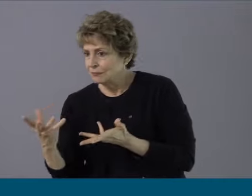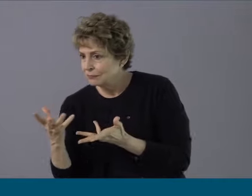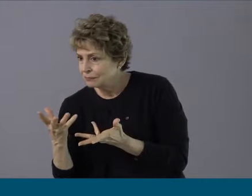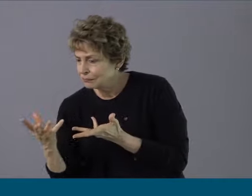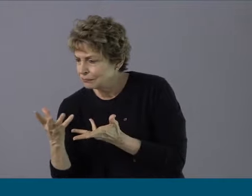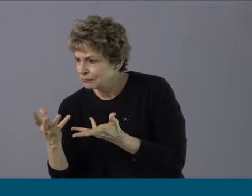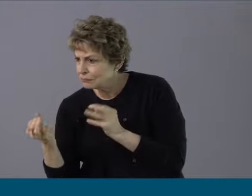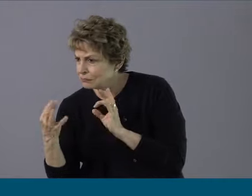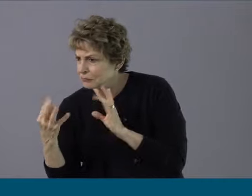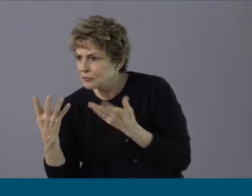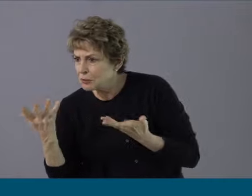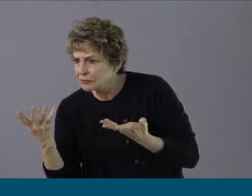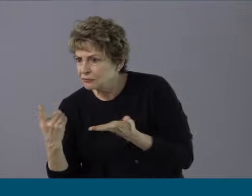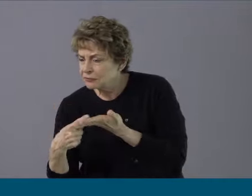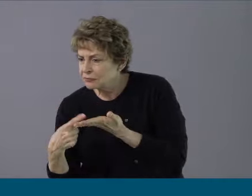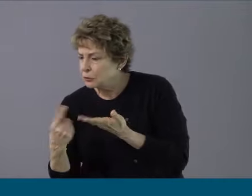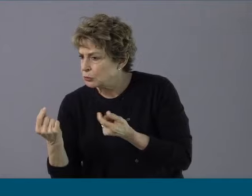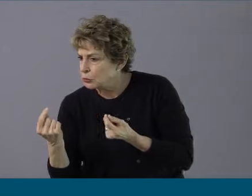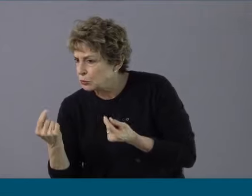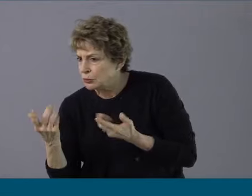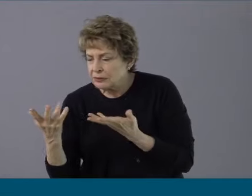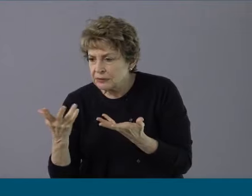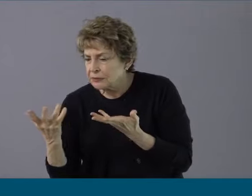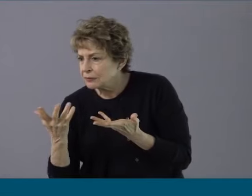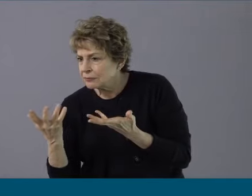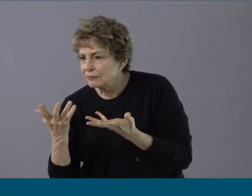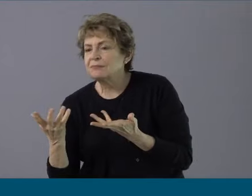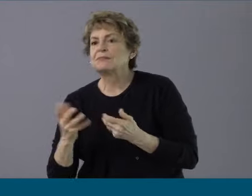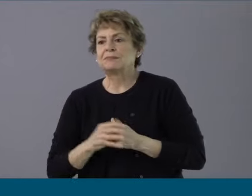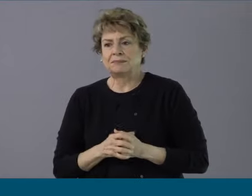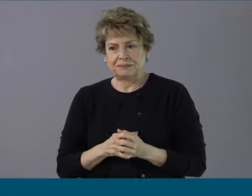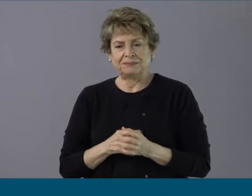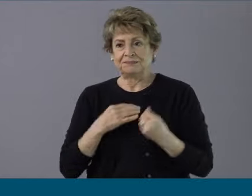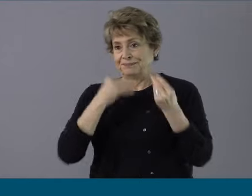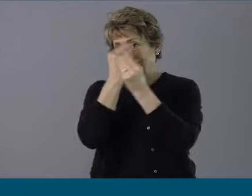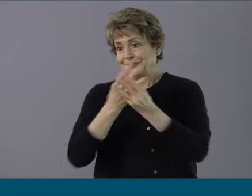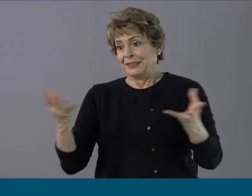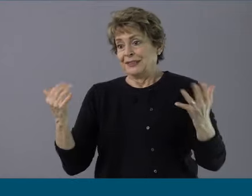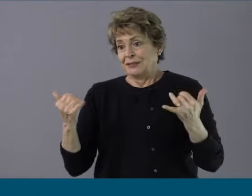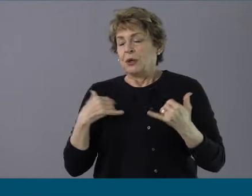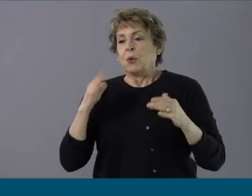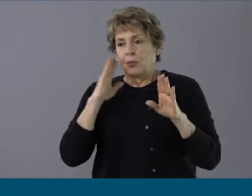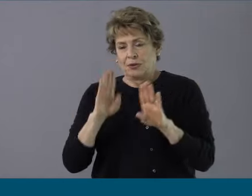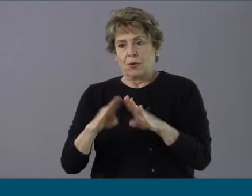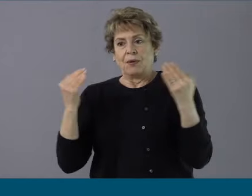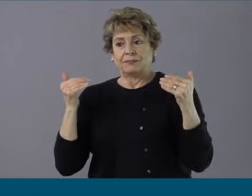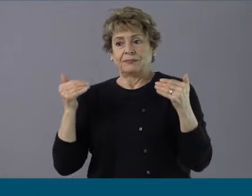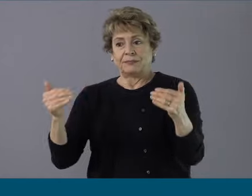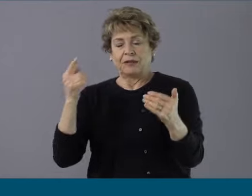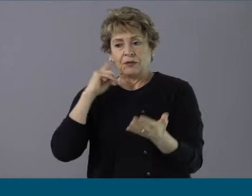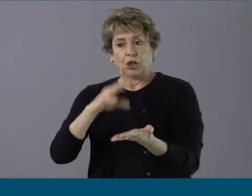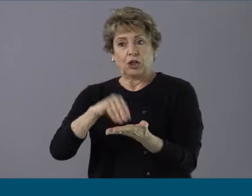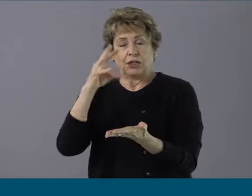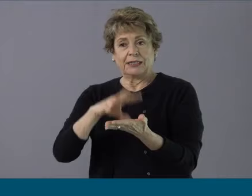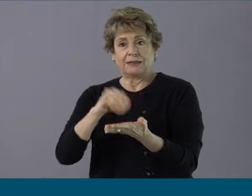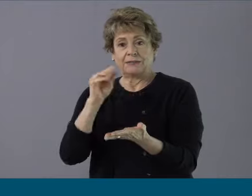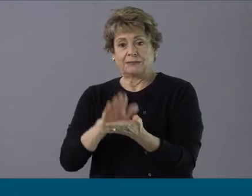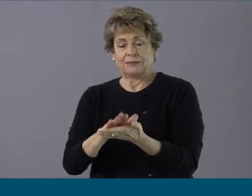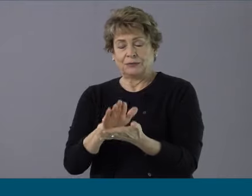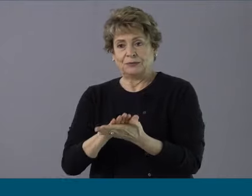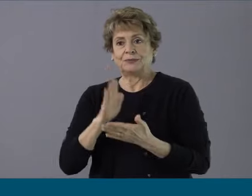this next school year. I want you to know that Arizona will be open for learning this school year. We've put a